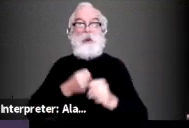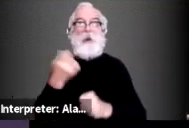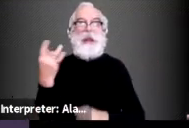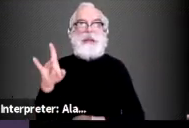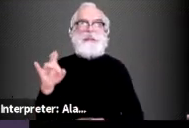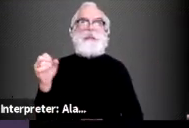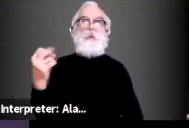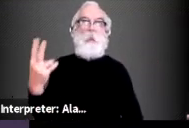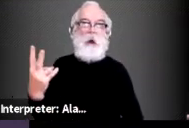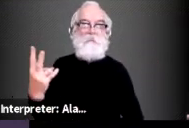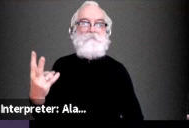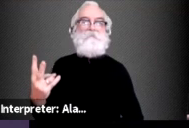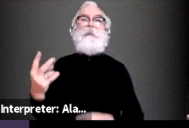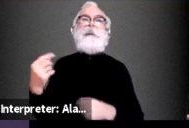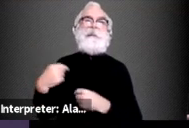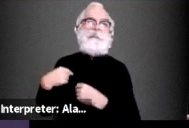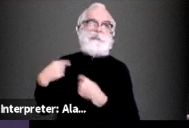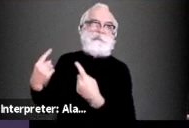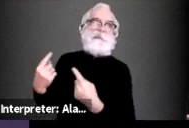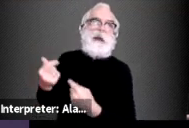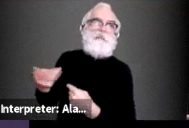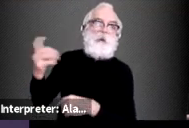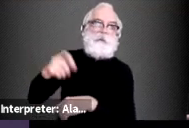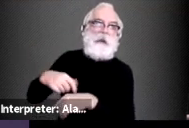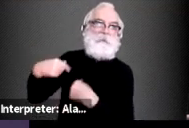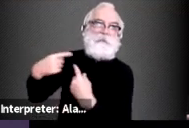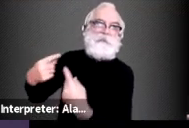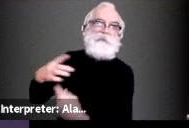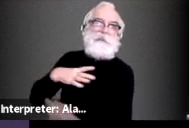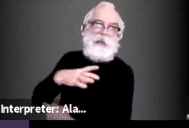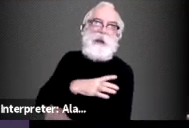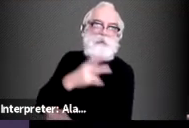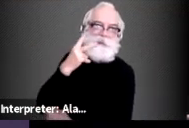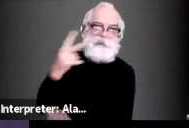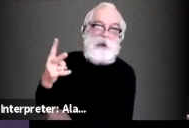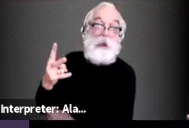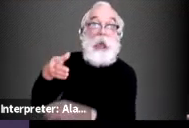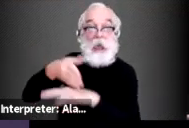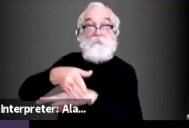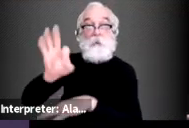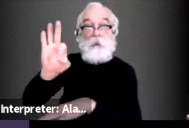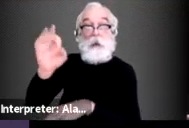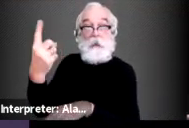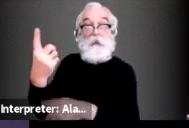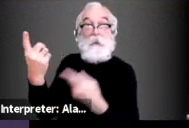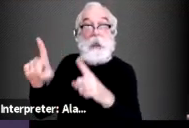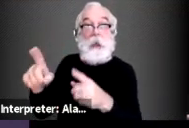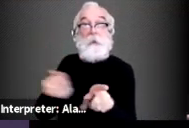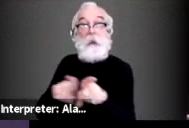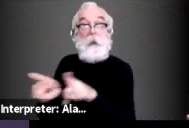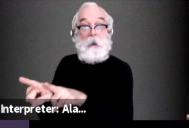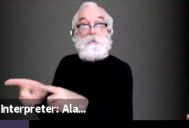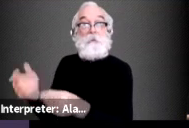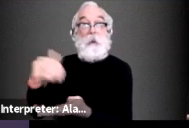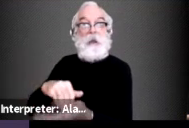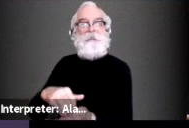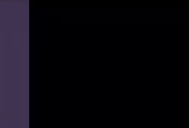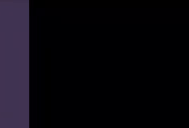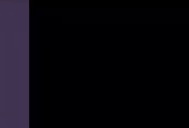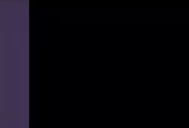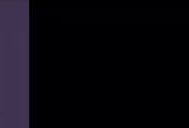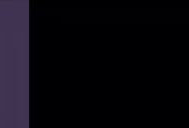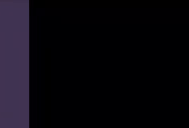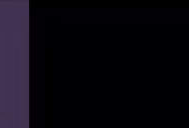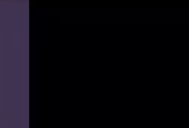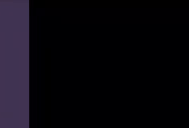Congress several times since, including after 9/11, although the measures failed to pass. In the